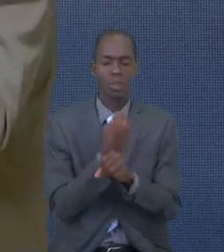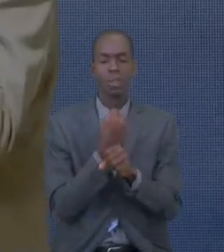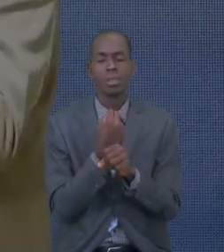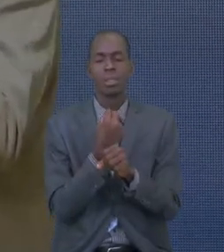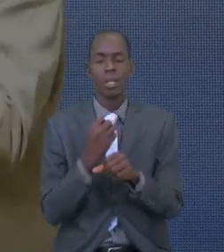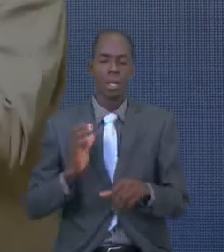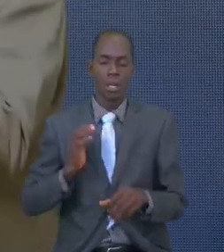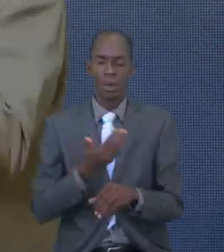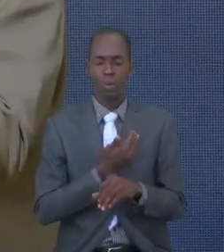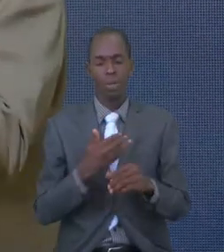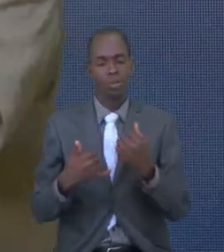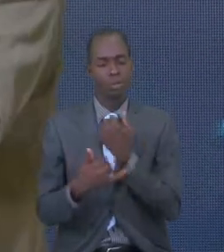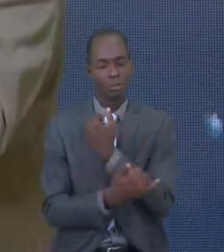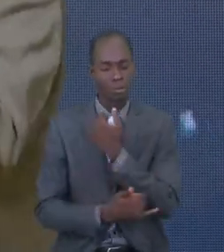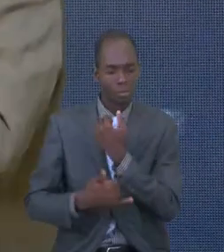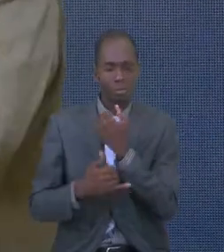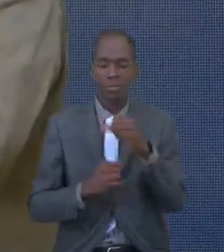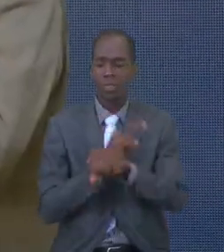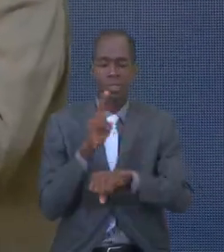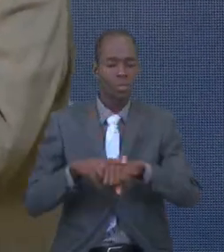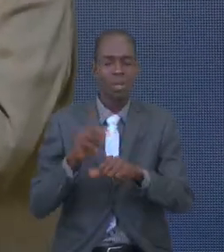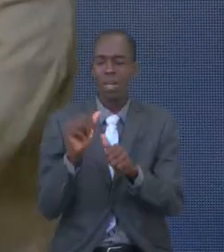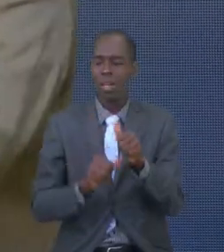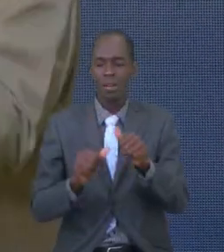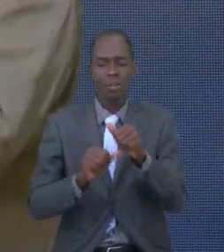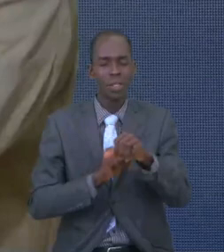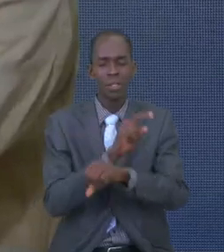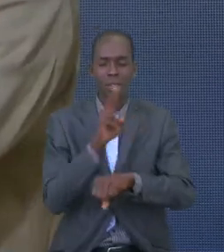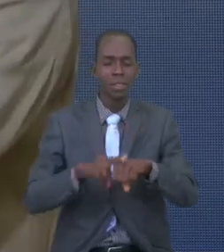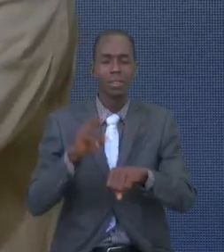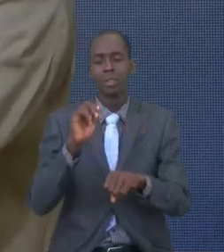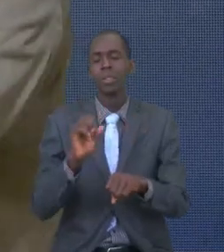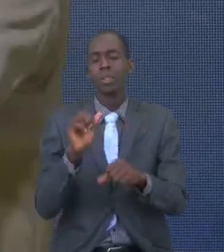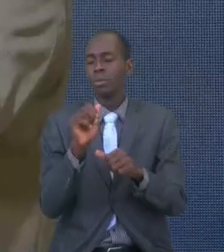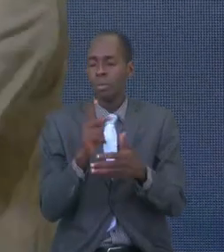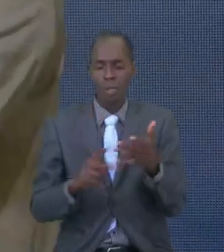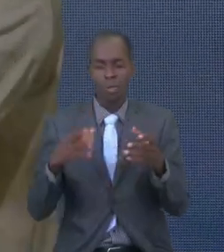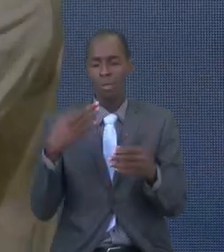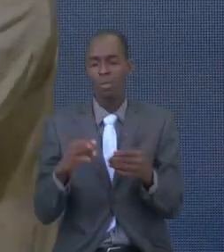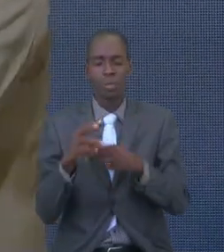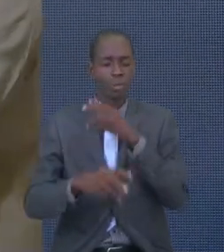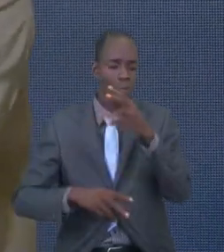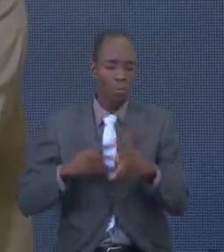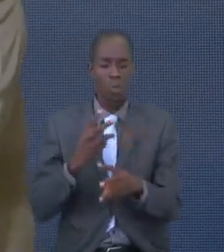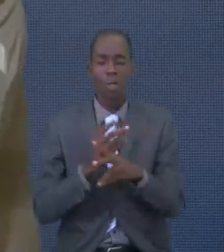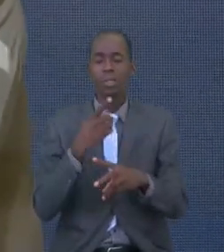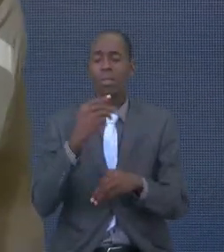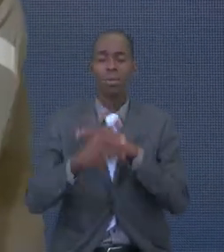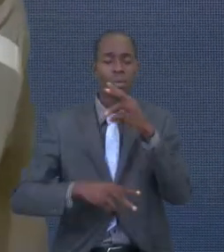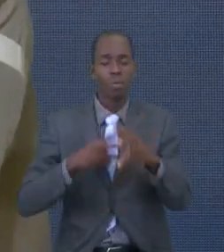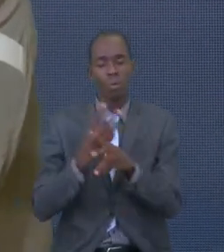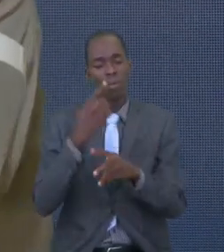our nation, every nation, the continent, and the world for